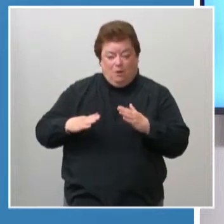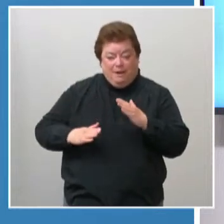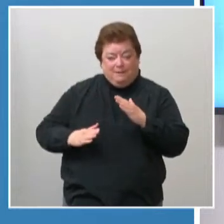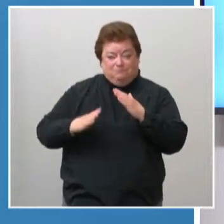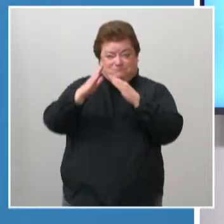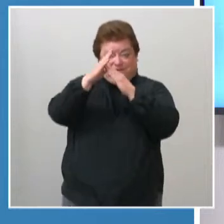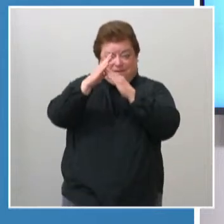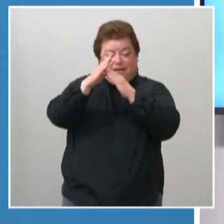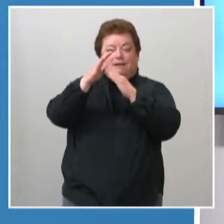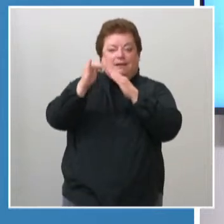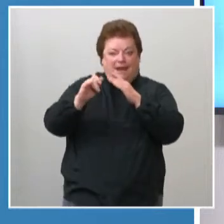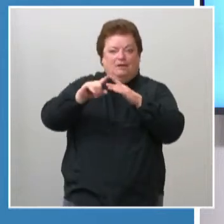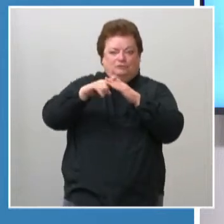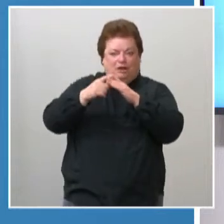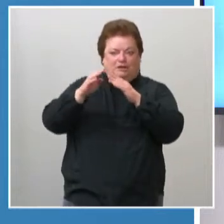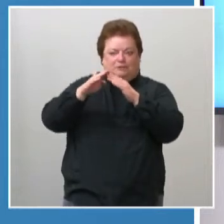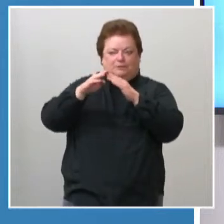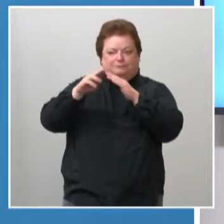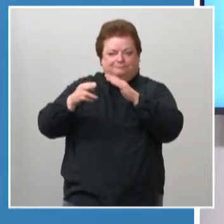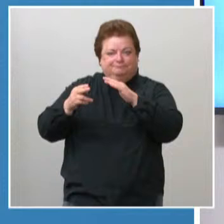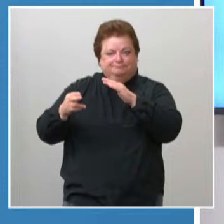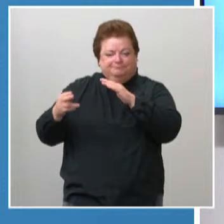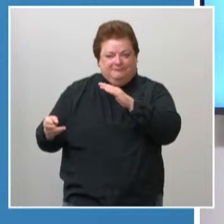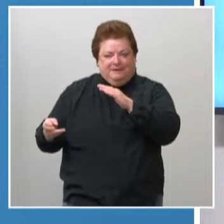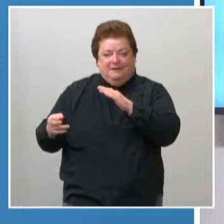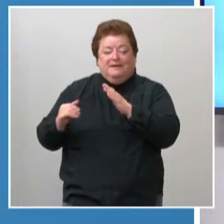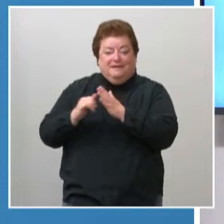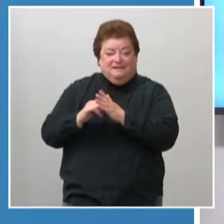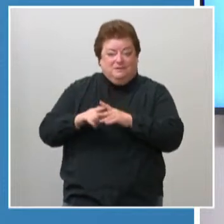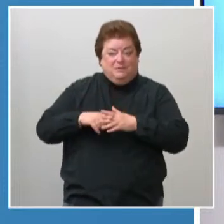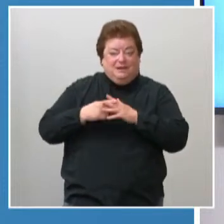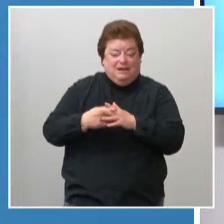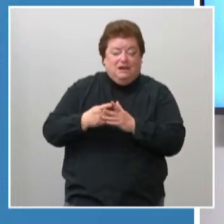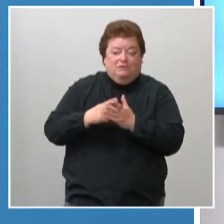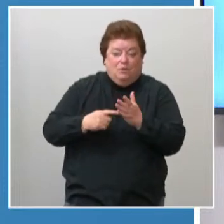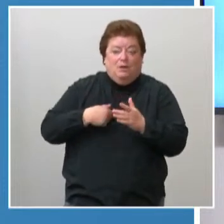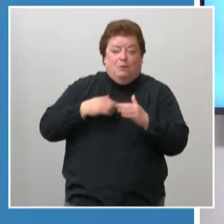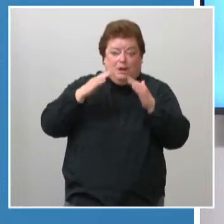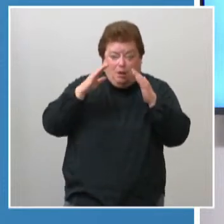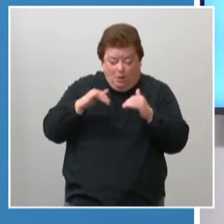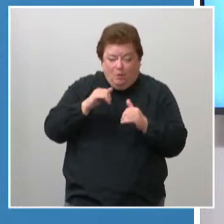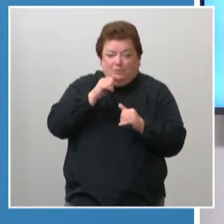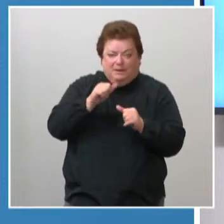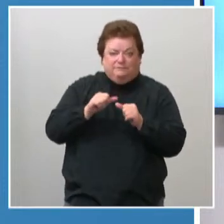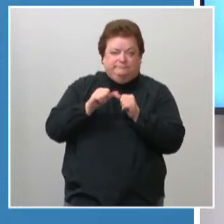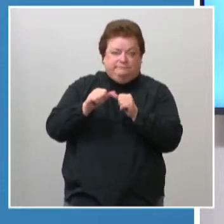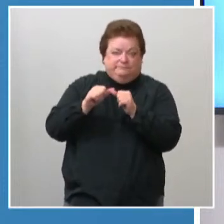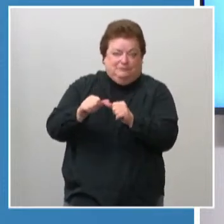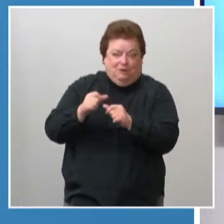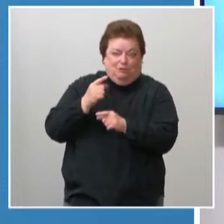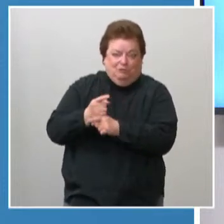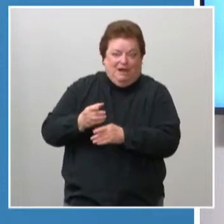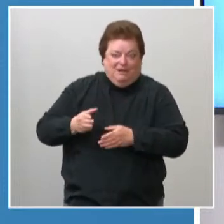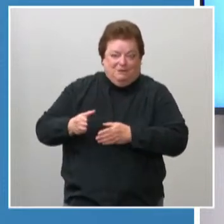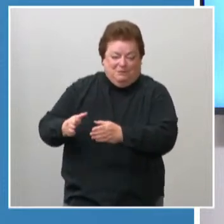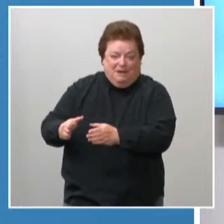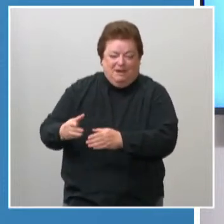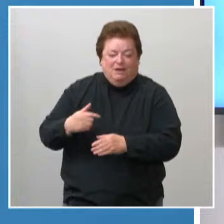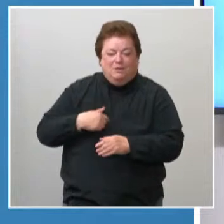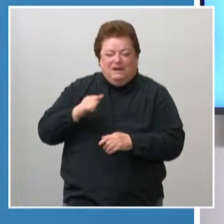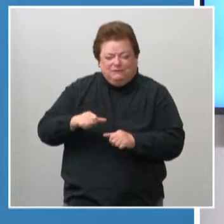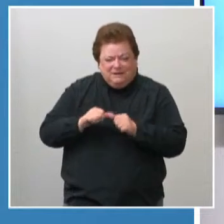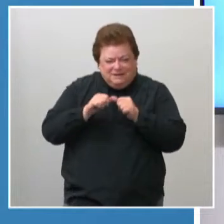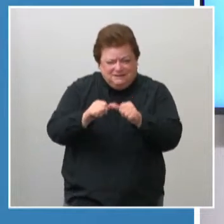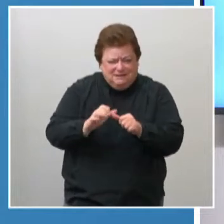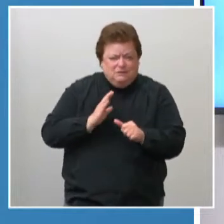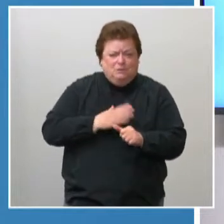coming down. This is the beginning of what we hope is a trend in the right direction. We need to continue our current